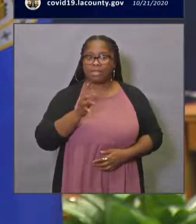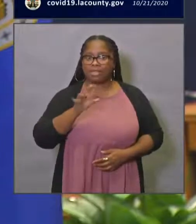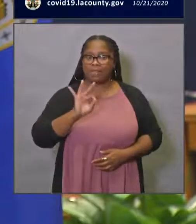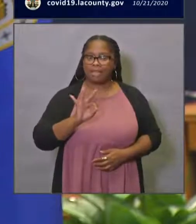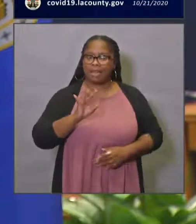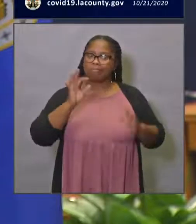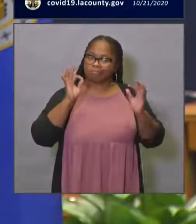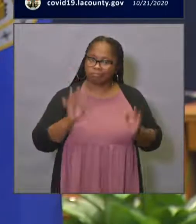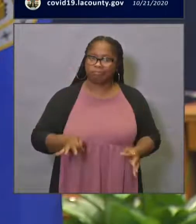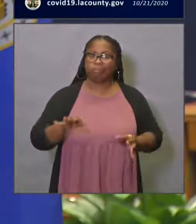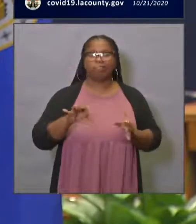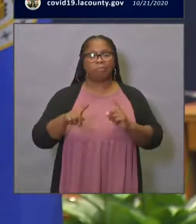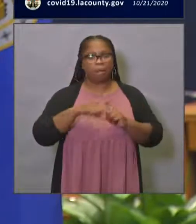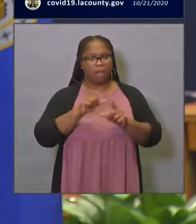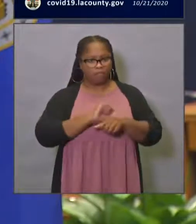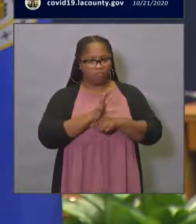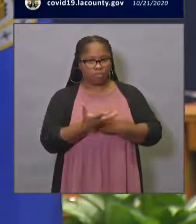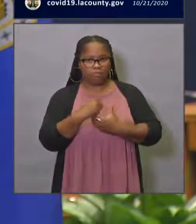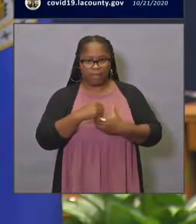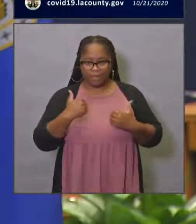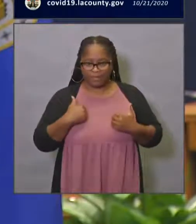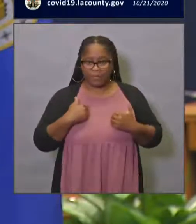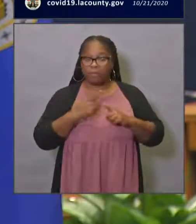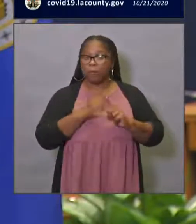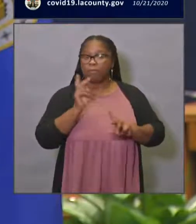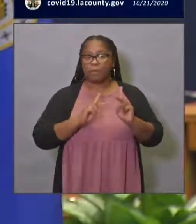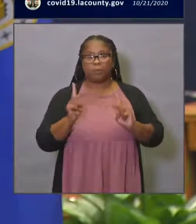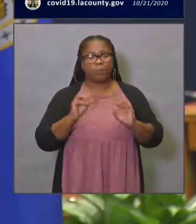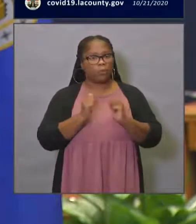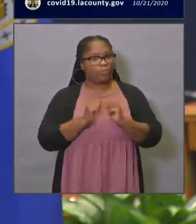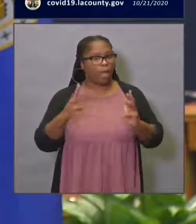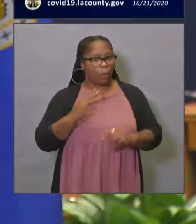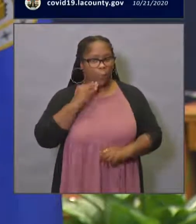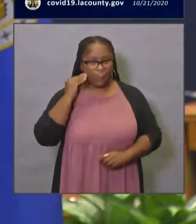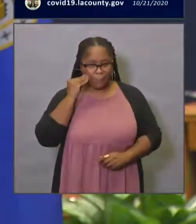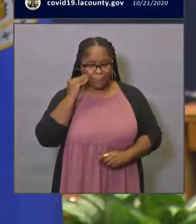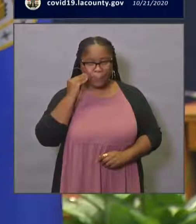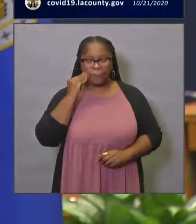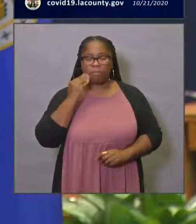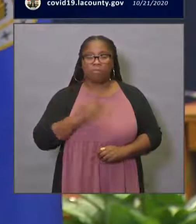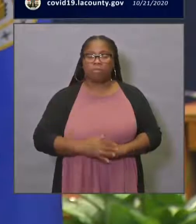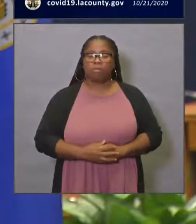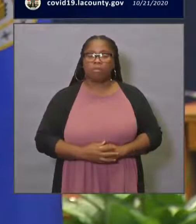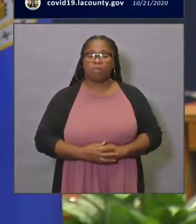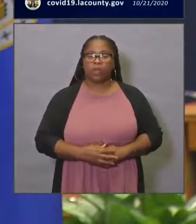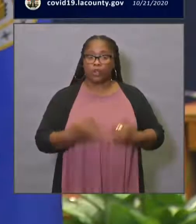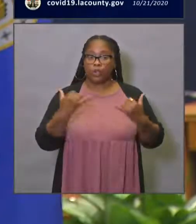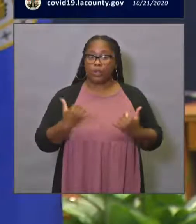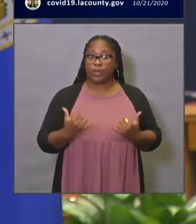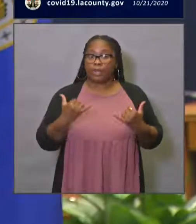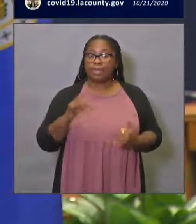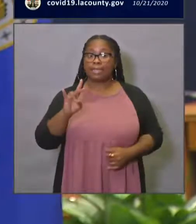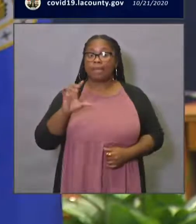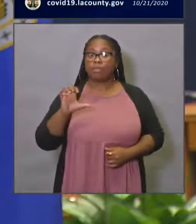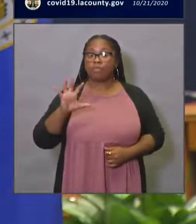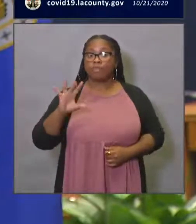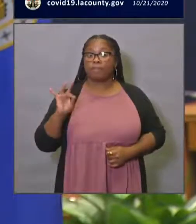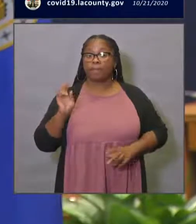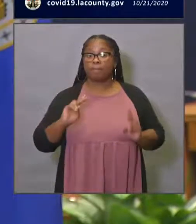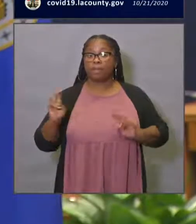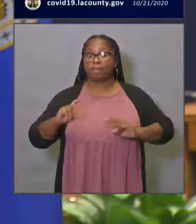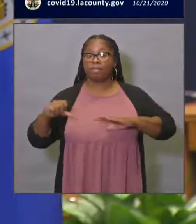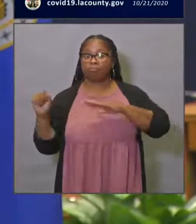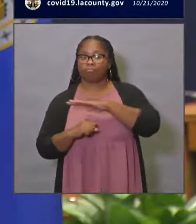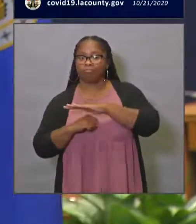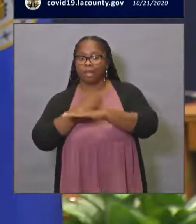1,979 confirmed cases amongst people experiencing homelessness. Currently, 758 people are hospitalized